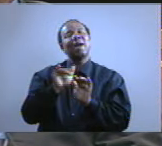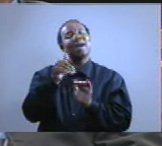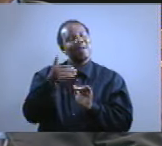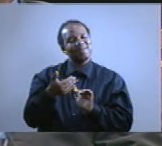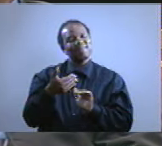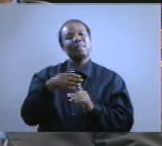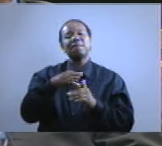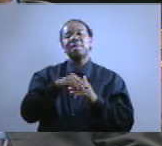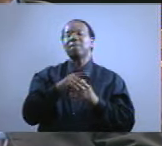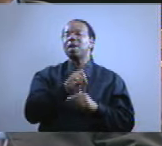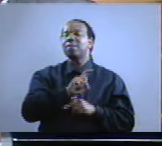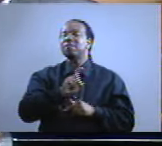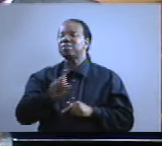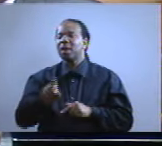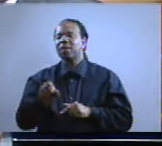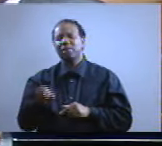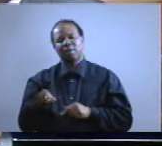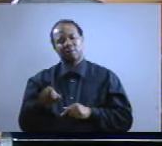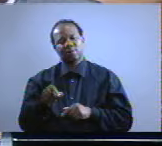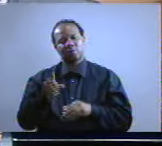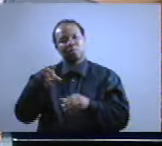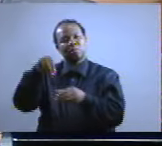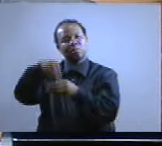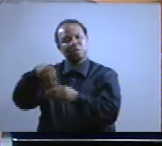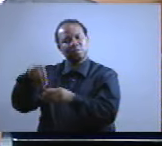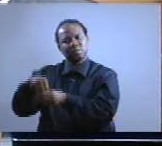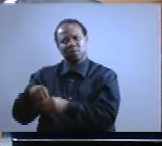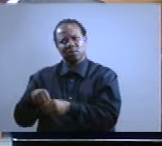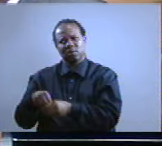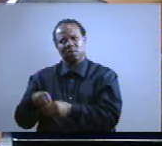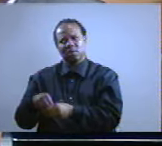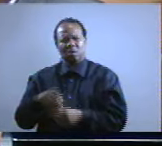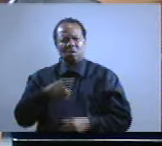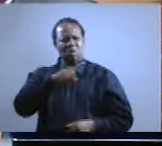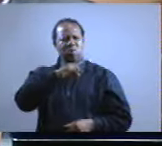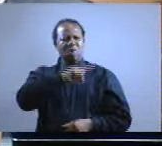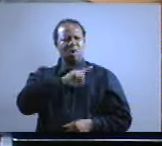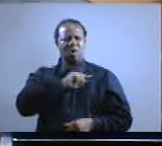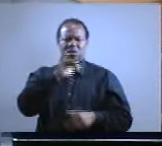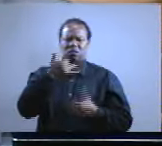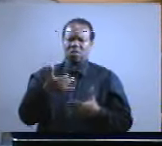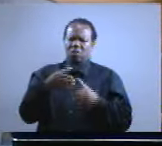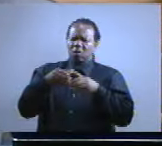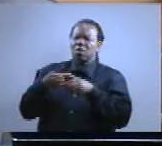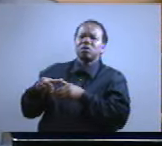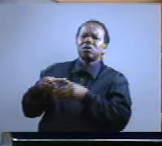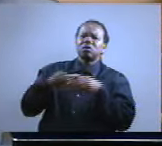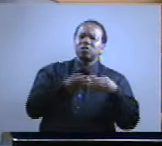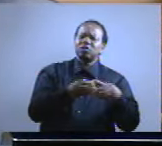their duties there. So why are you calling for a division in that case?